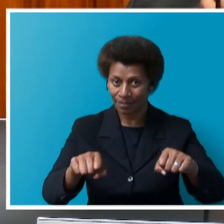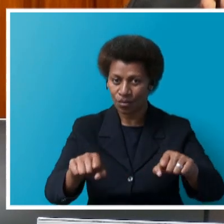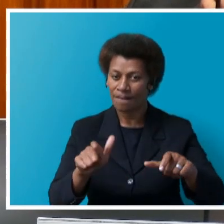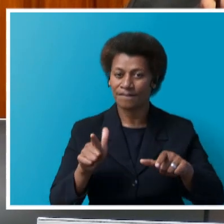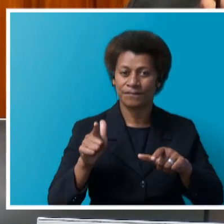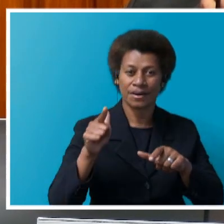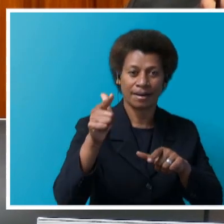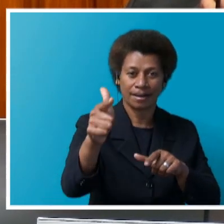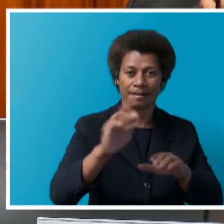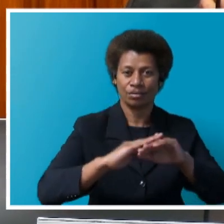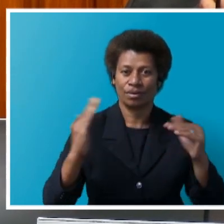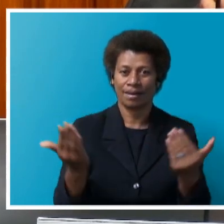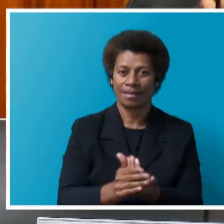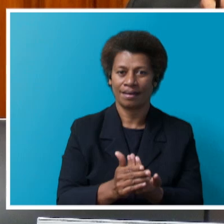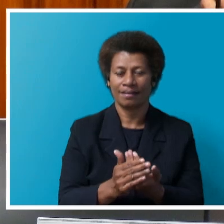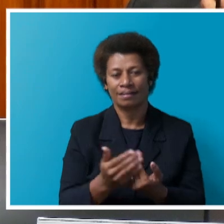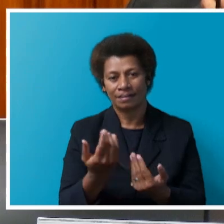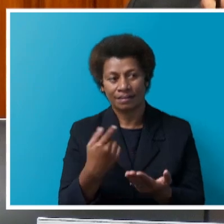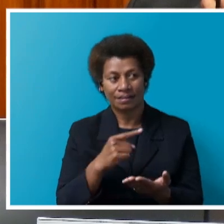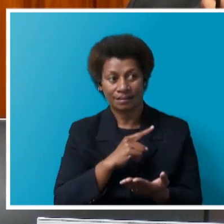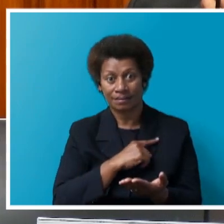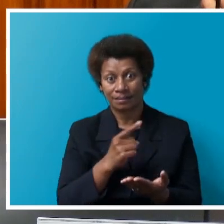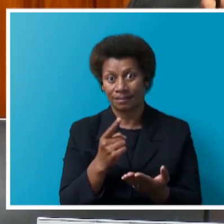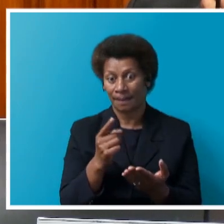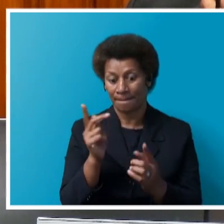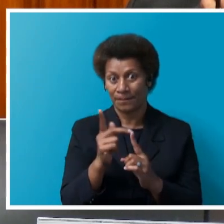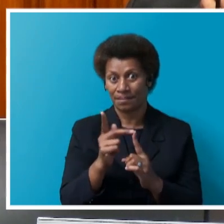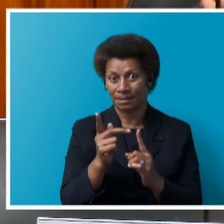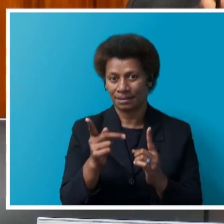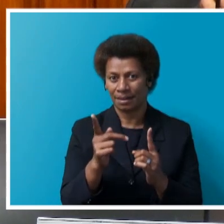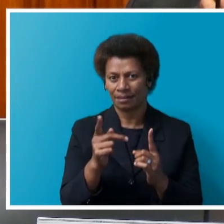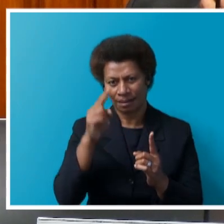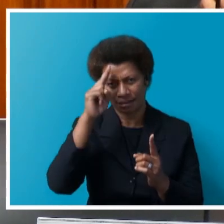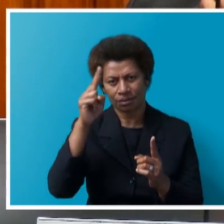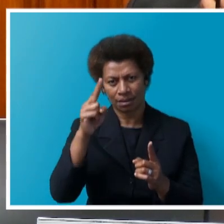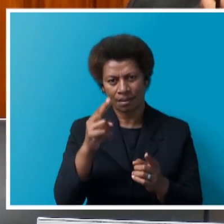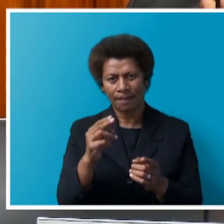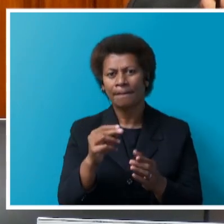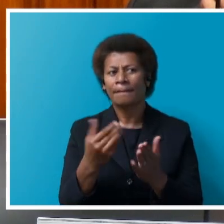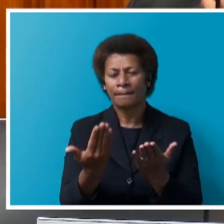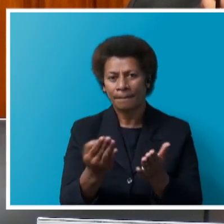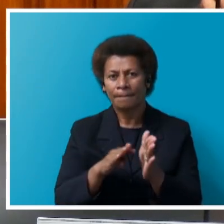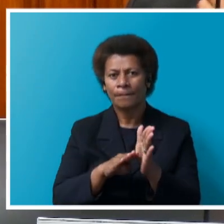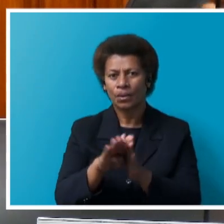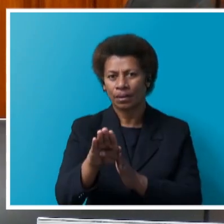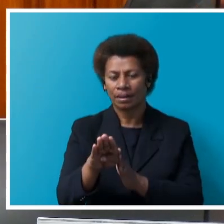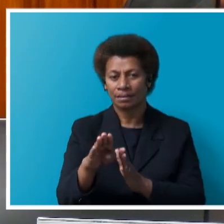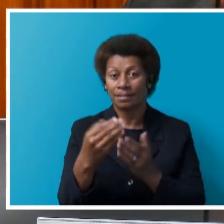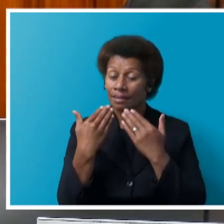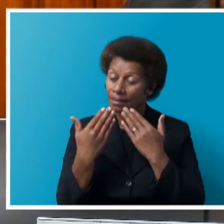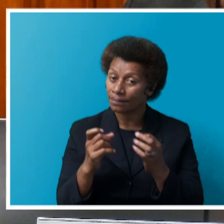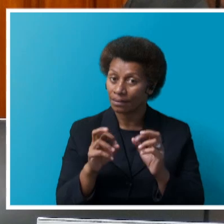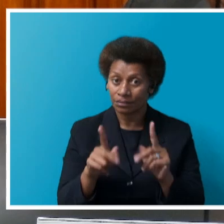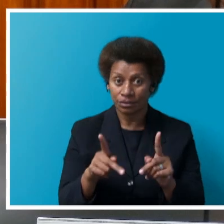a new legacy that's built on unity, shared purpose, and commitment to national progress. Mr. Speaker, sir, I thank you for this opportunity and